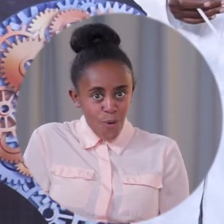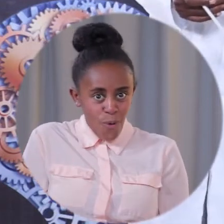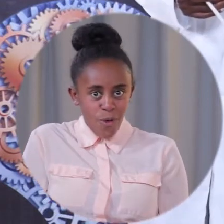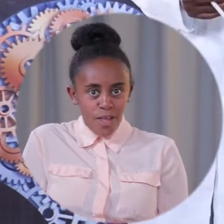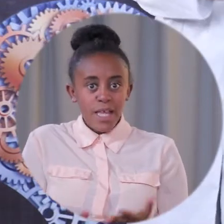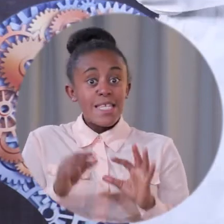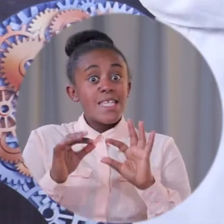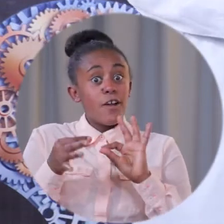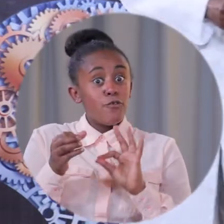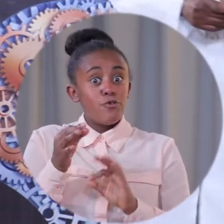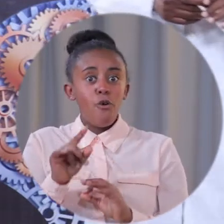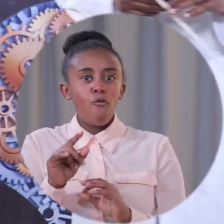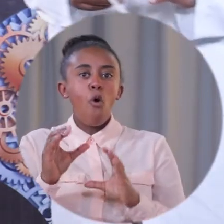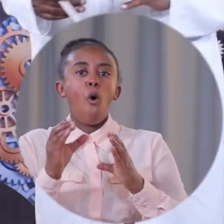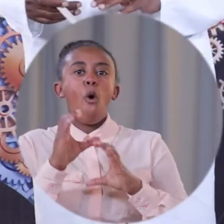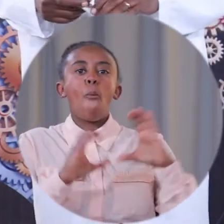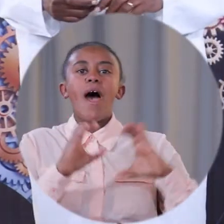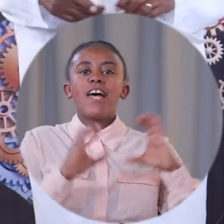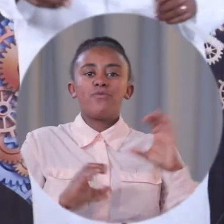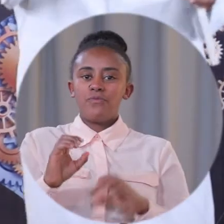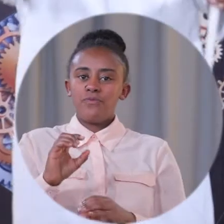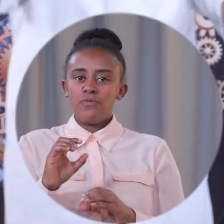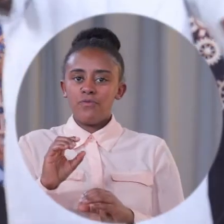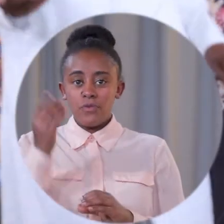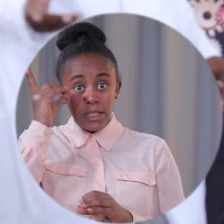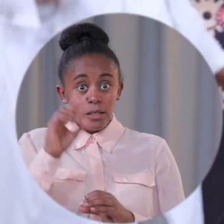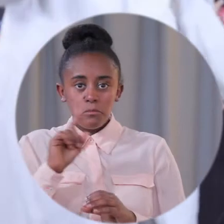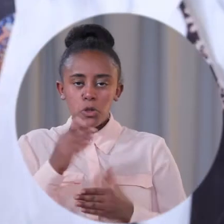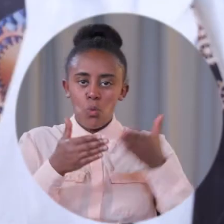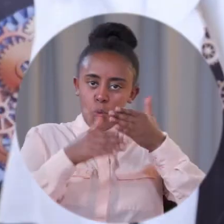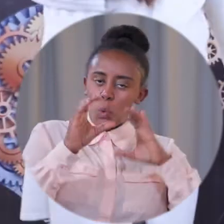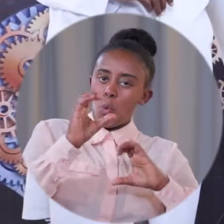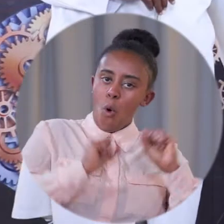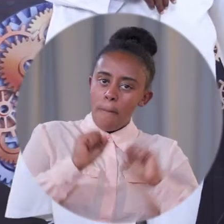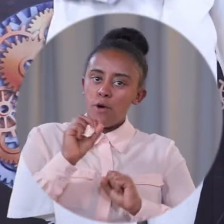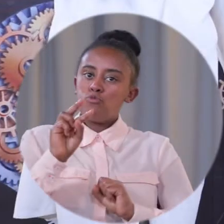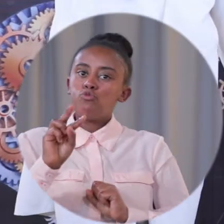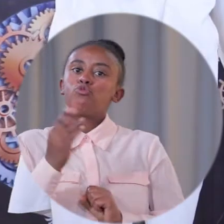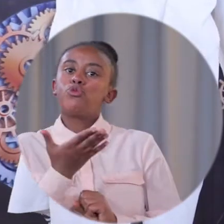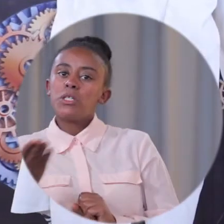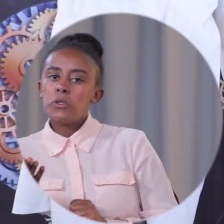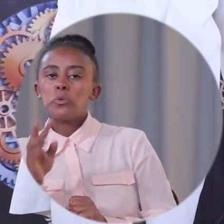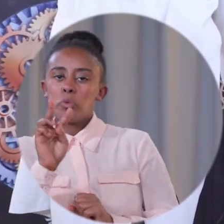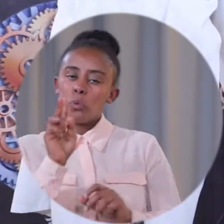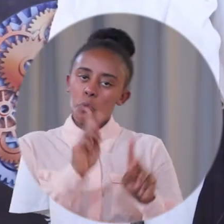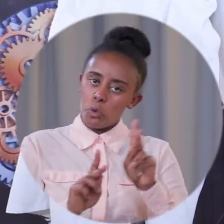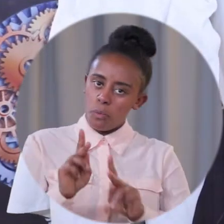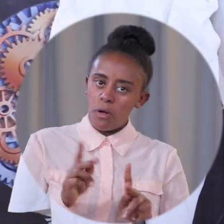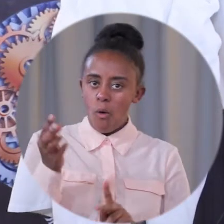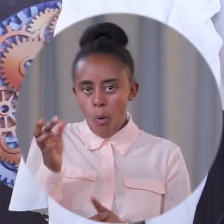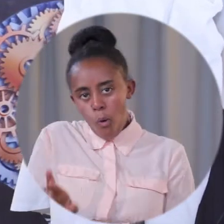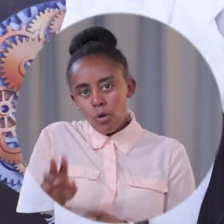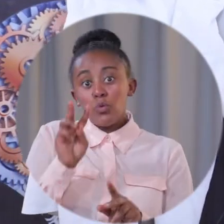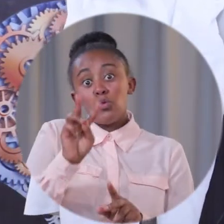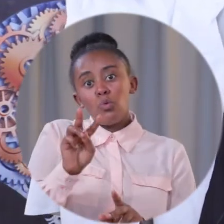the definition of comparative degree is in order to compare two things, two people, or